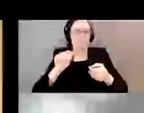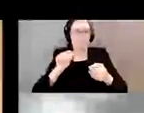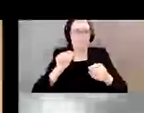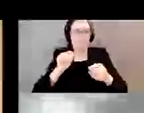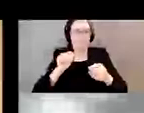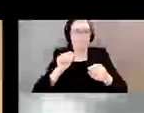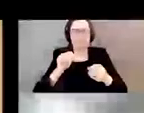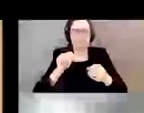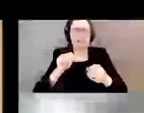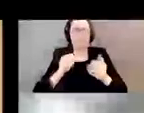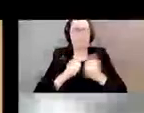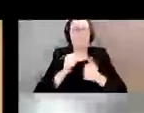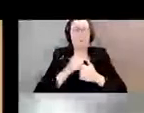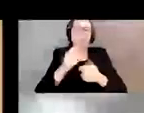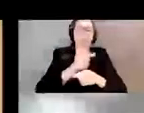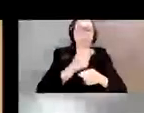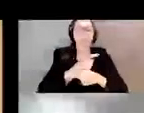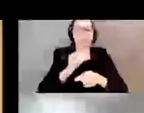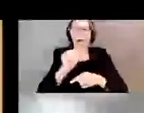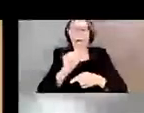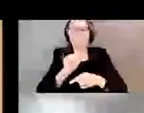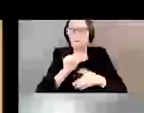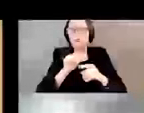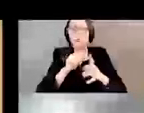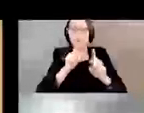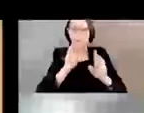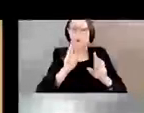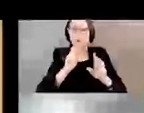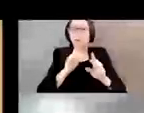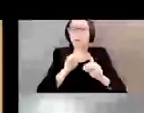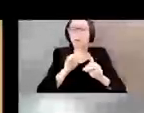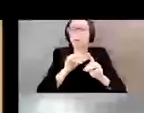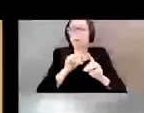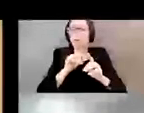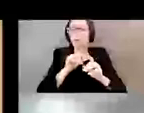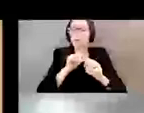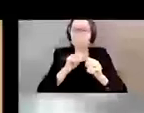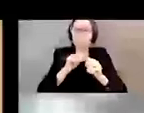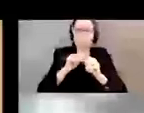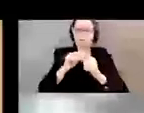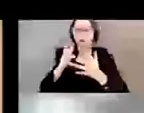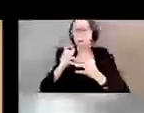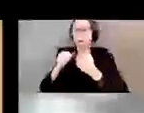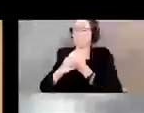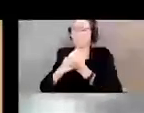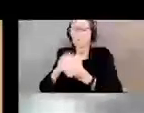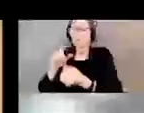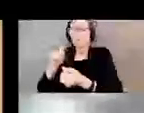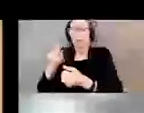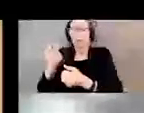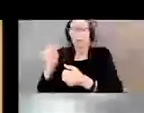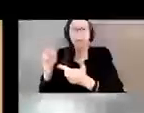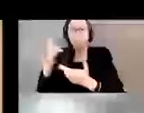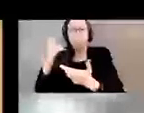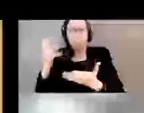regular Afghans go behind, some of them will go behind the Taliban just because they want a normalization of life. They